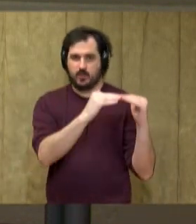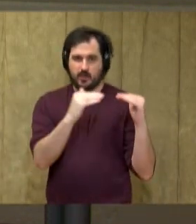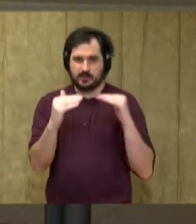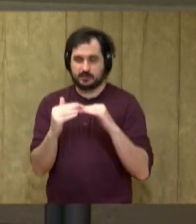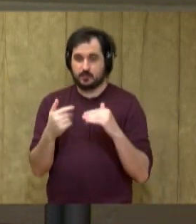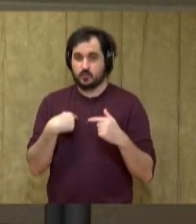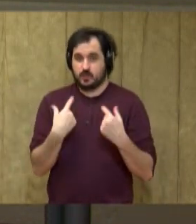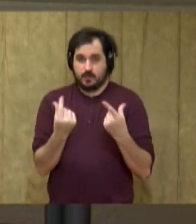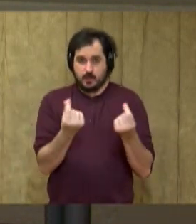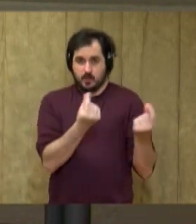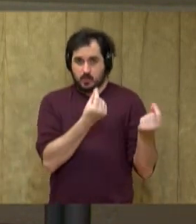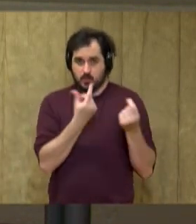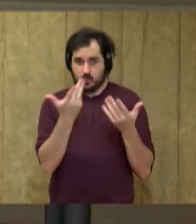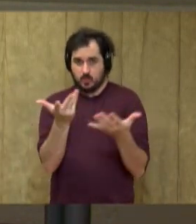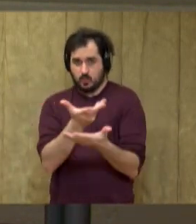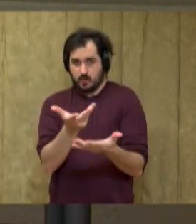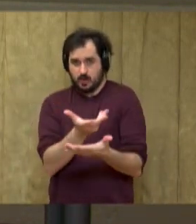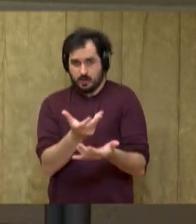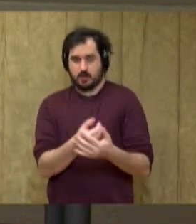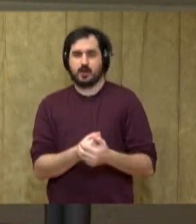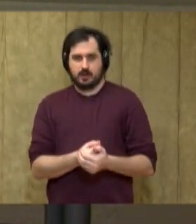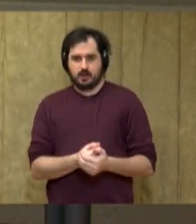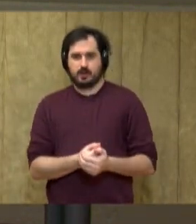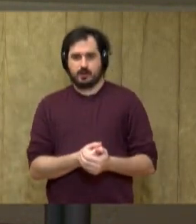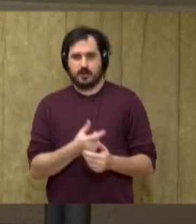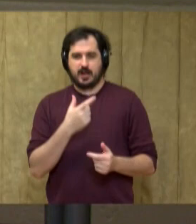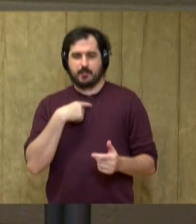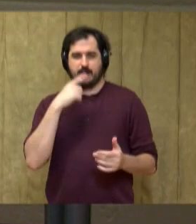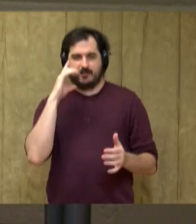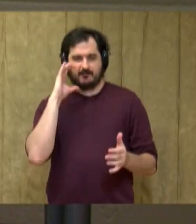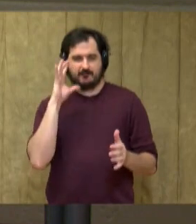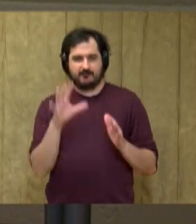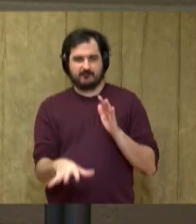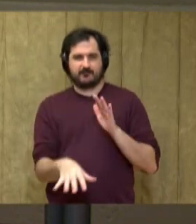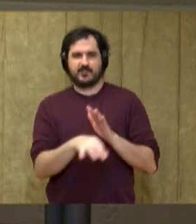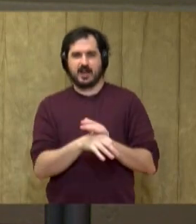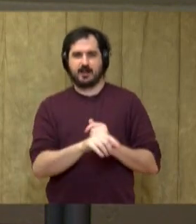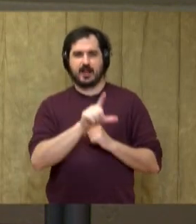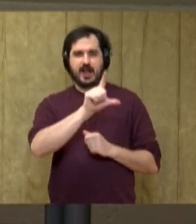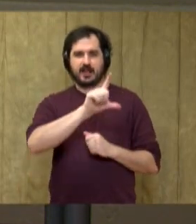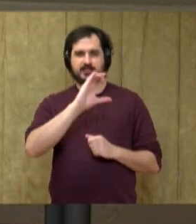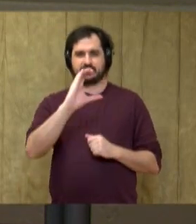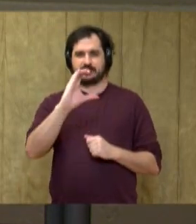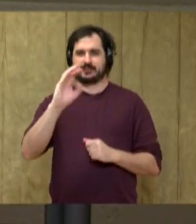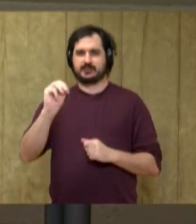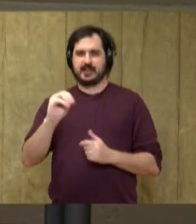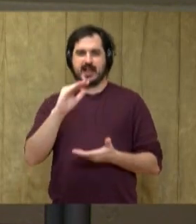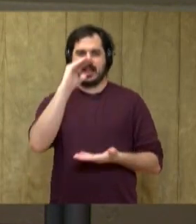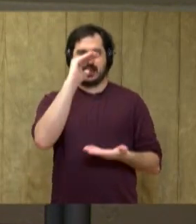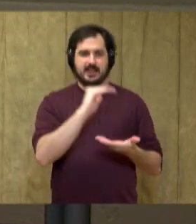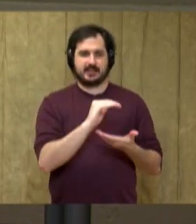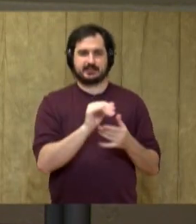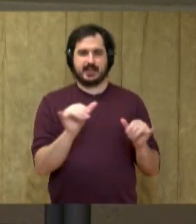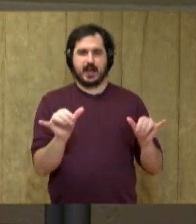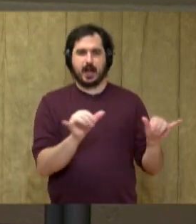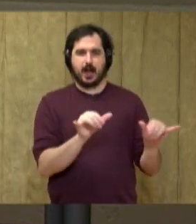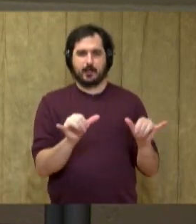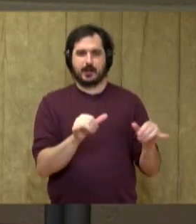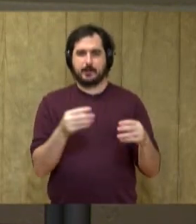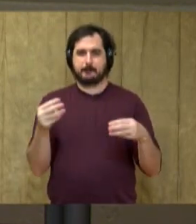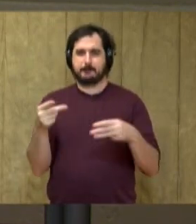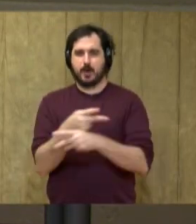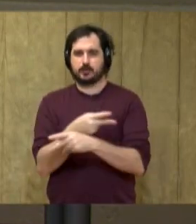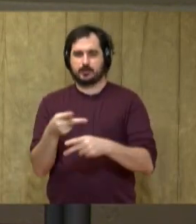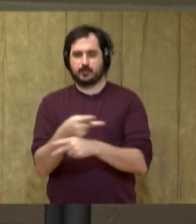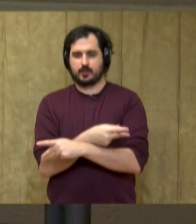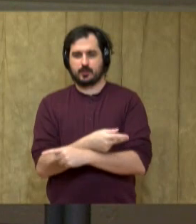do is I'm going to find the least common multiple here. And I'm going to start with 4, and then I'll move on to